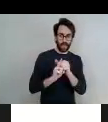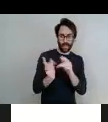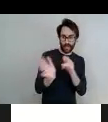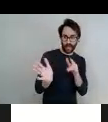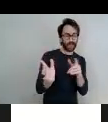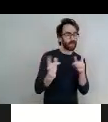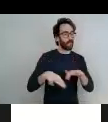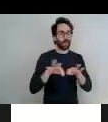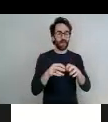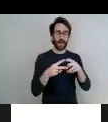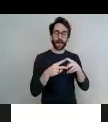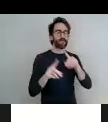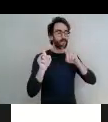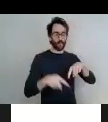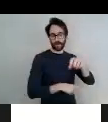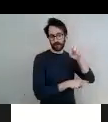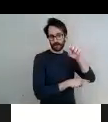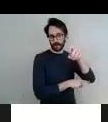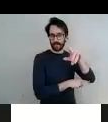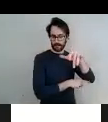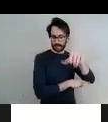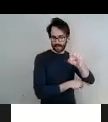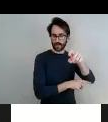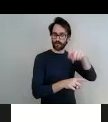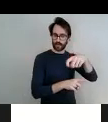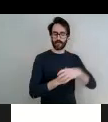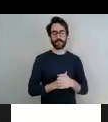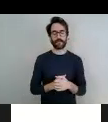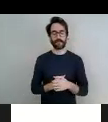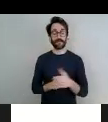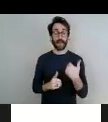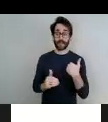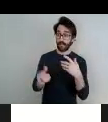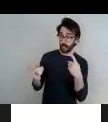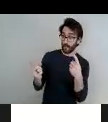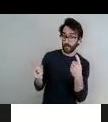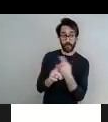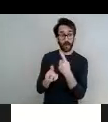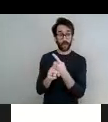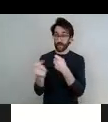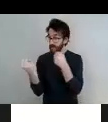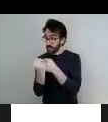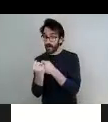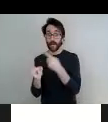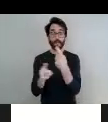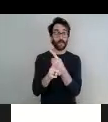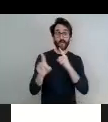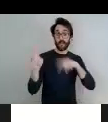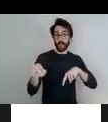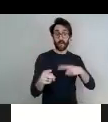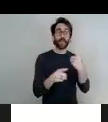way. And they provide education, support, and appropriate referrals. Reports are